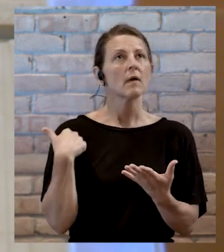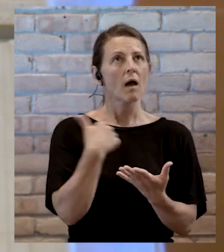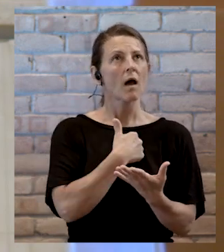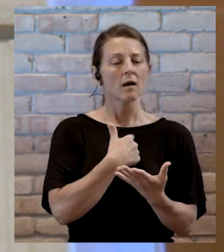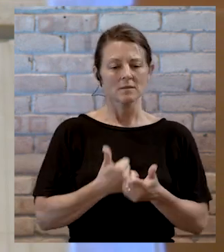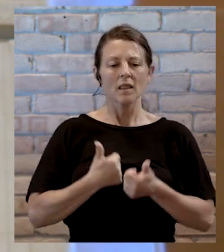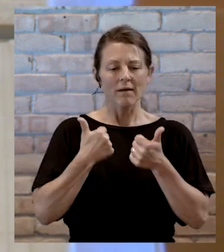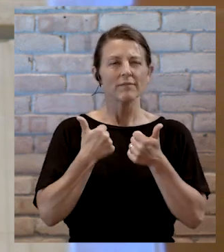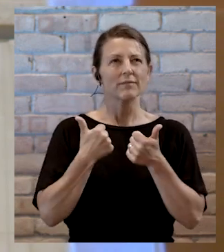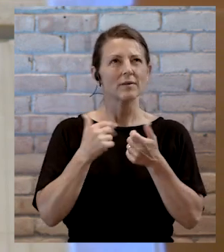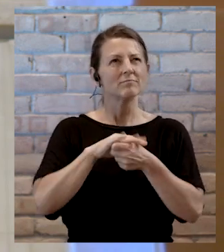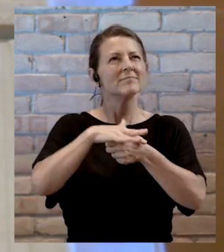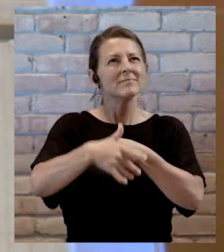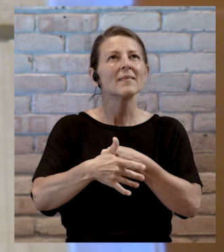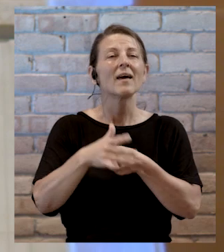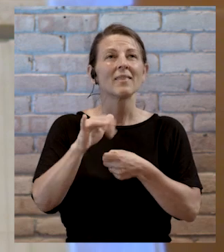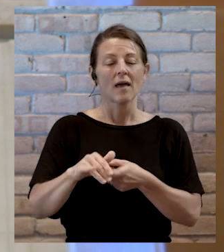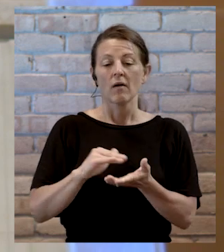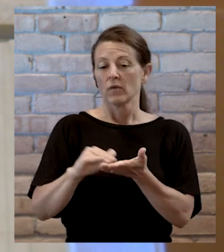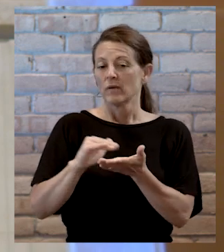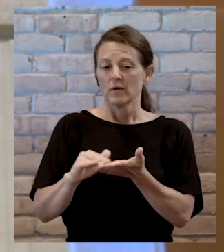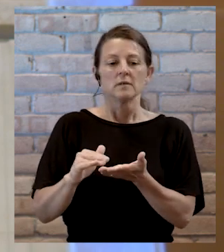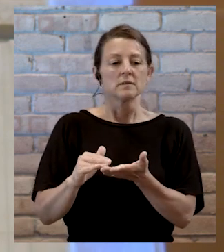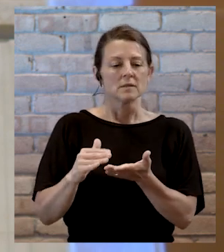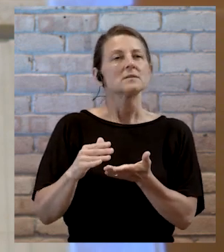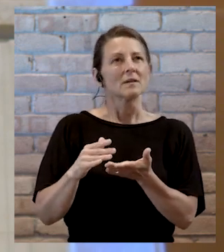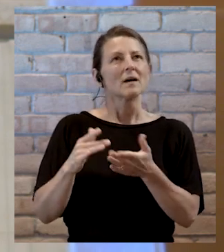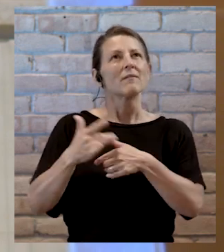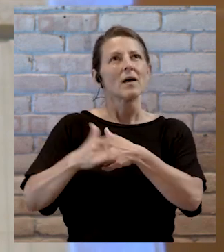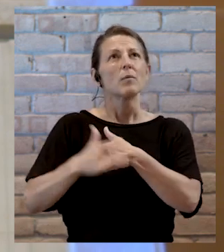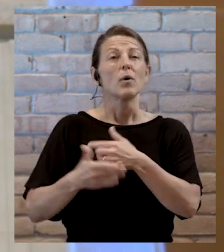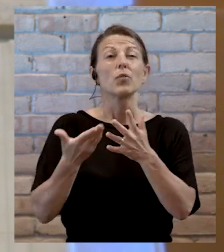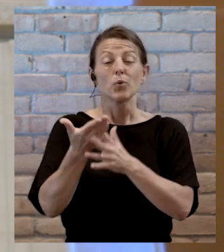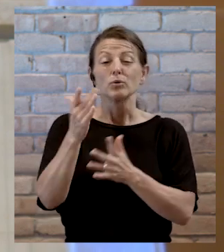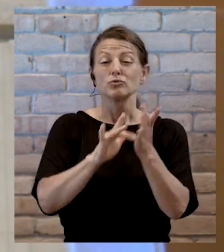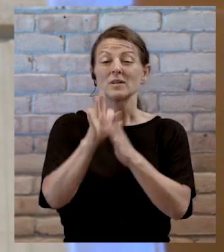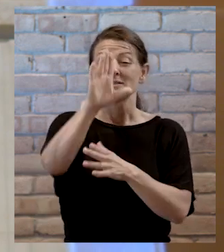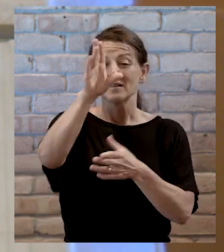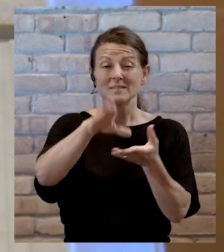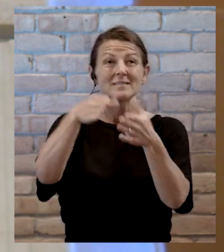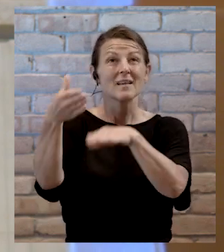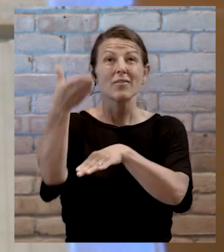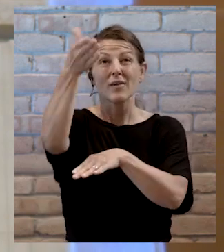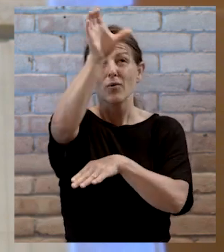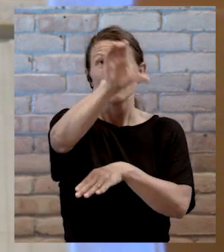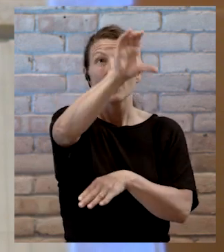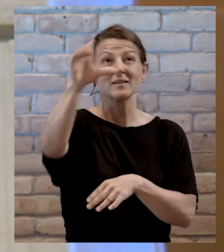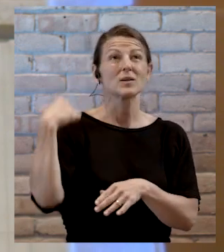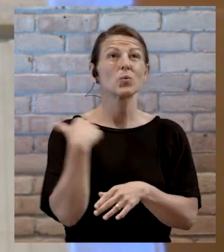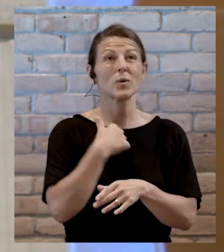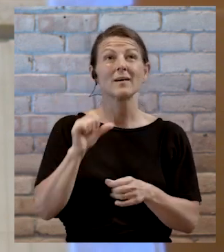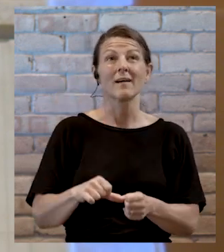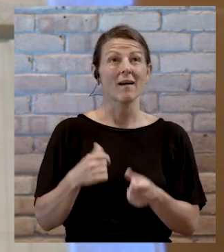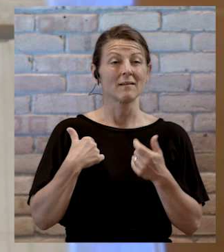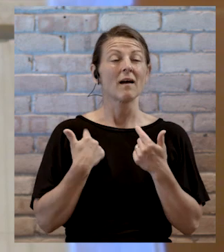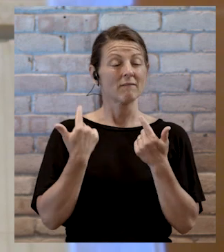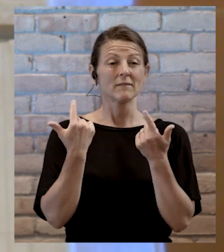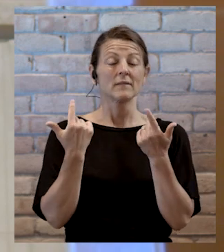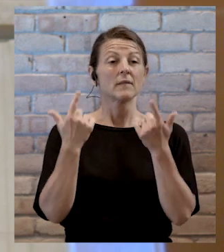is ours through Jesus' death on the cross, that we might experience eternal forgiveness, eternal life.